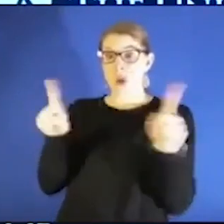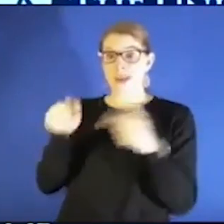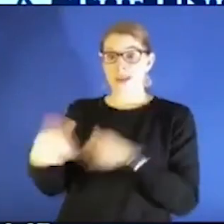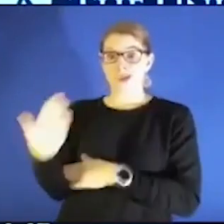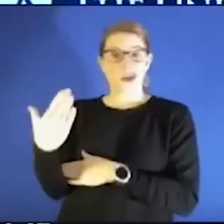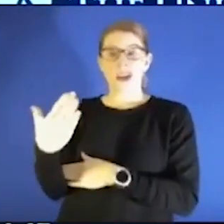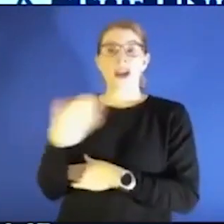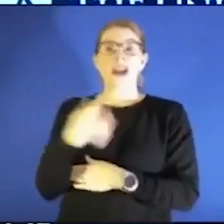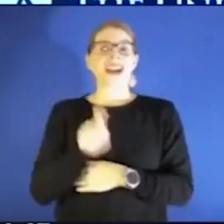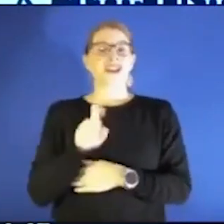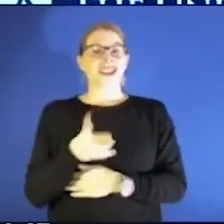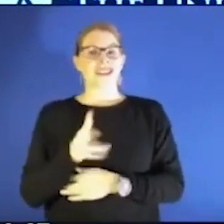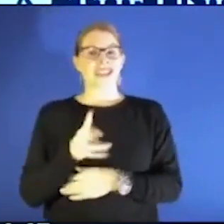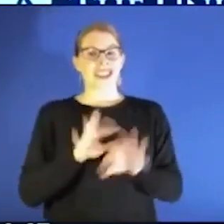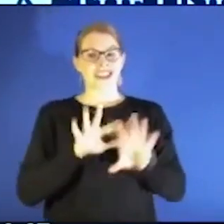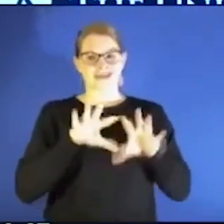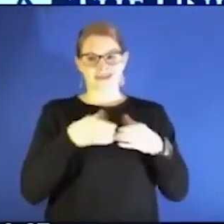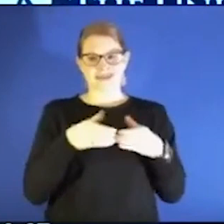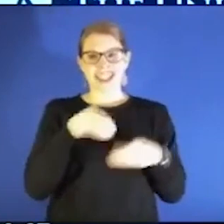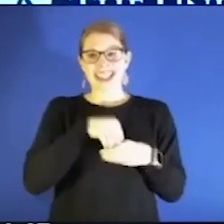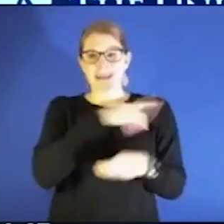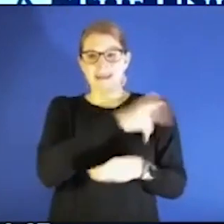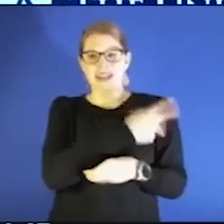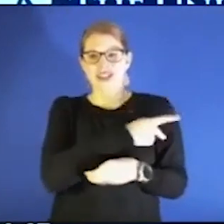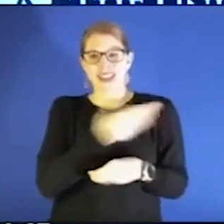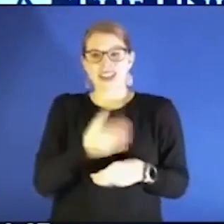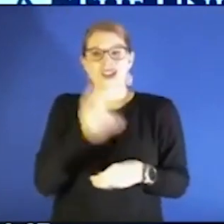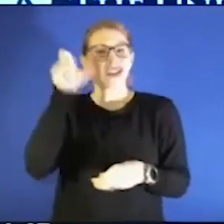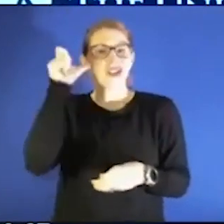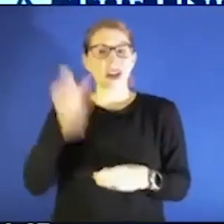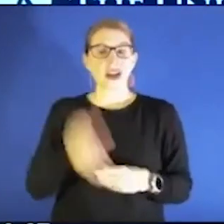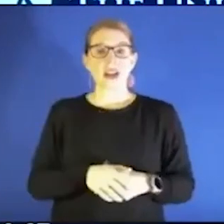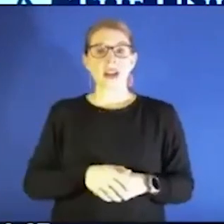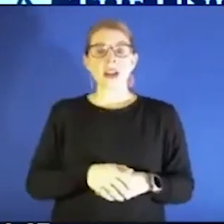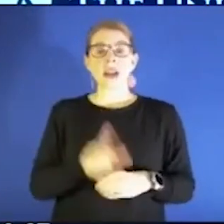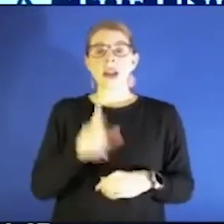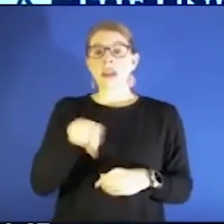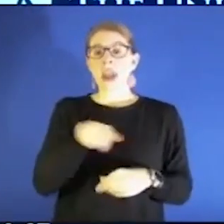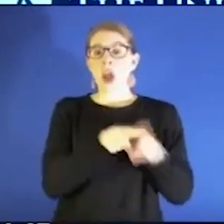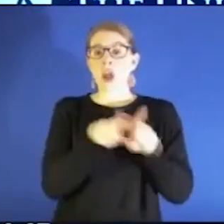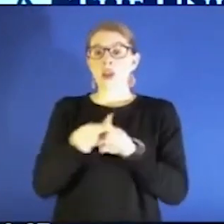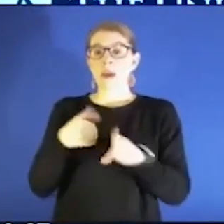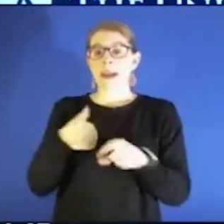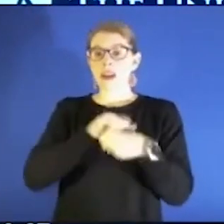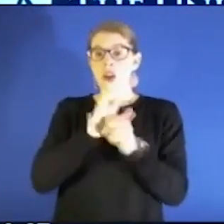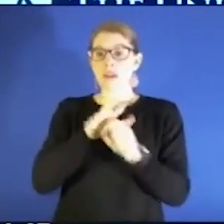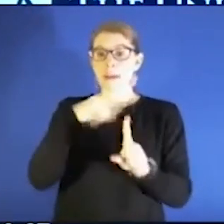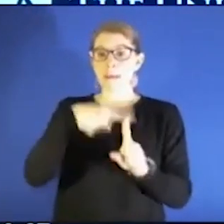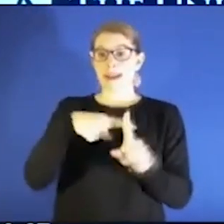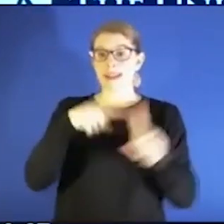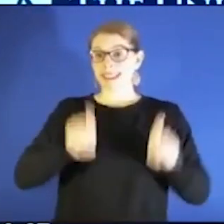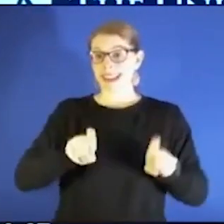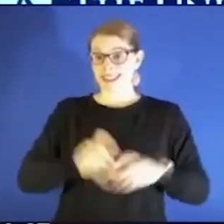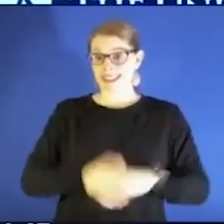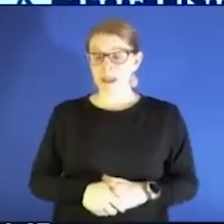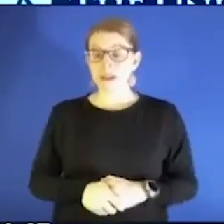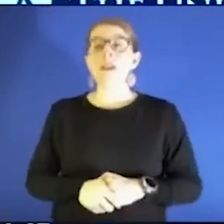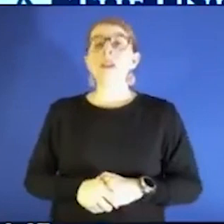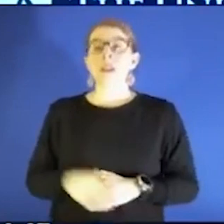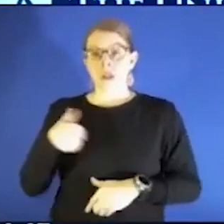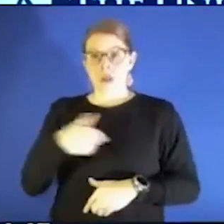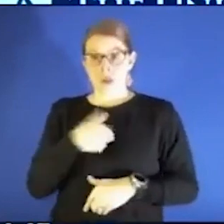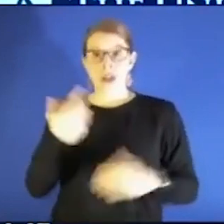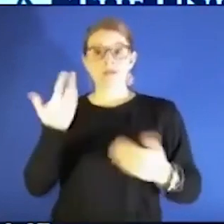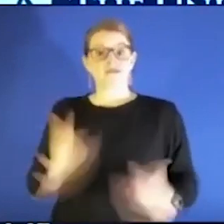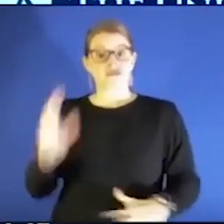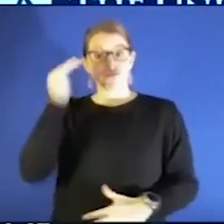117 inpatients yesterday who were here who also had a COVID positive test. So we do know that there are some patients